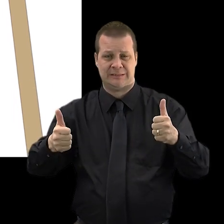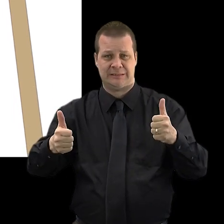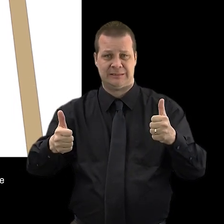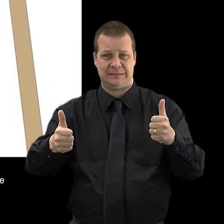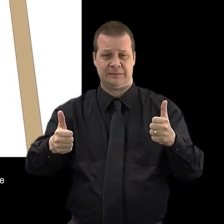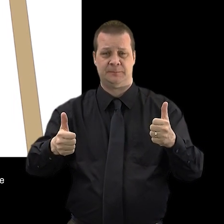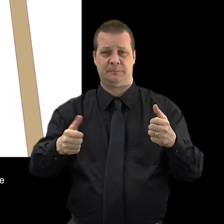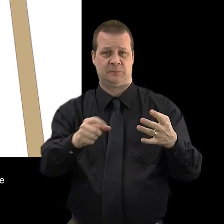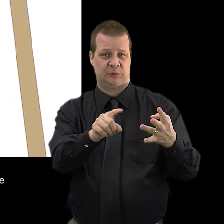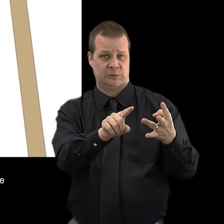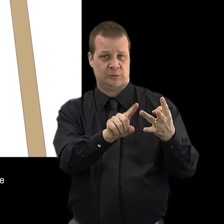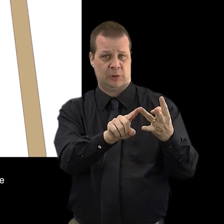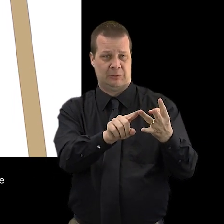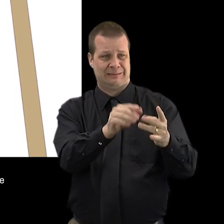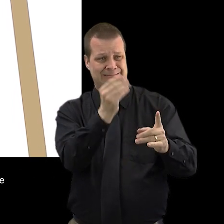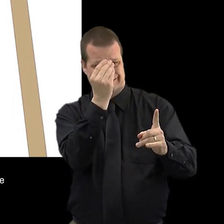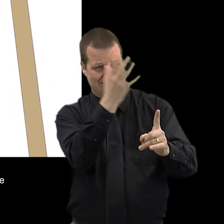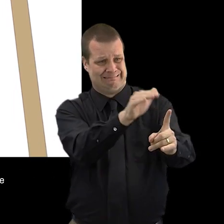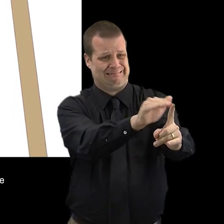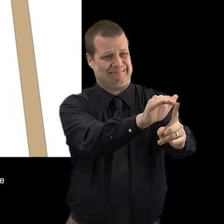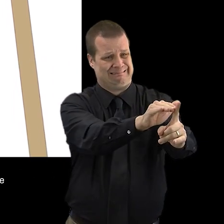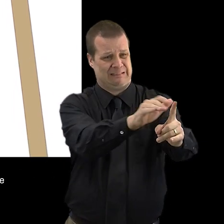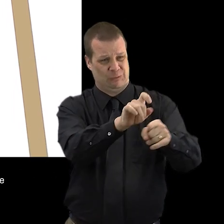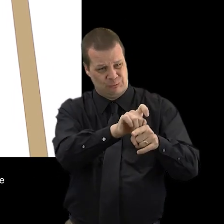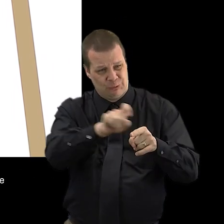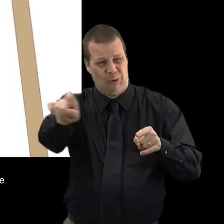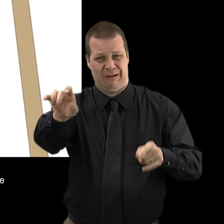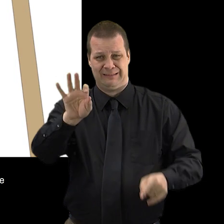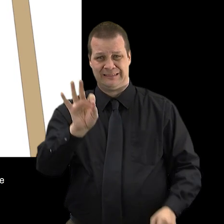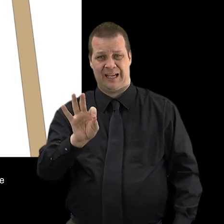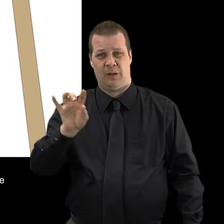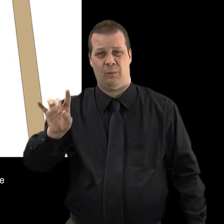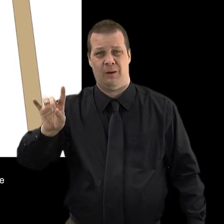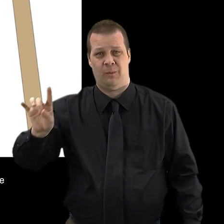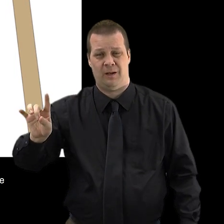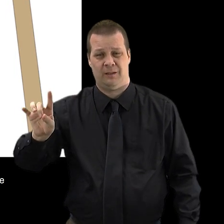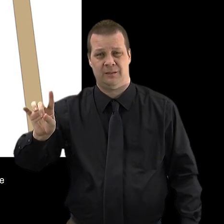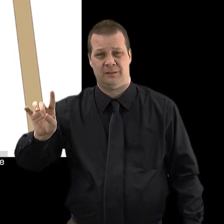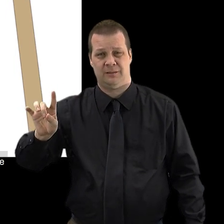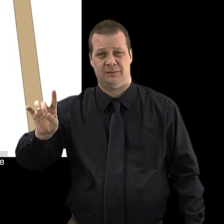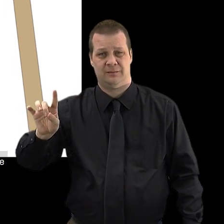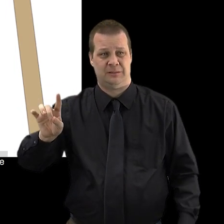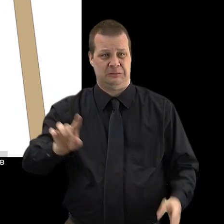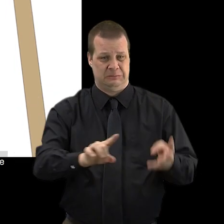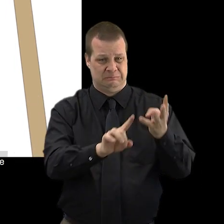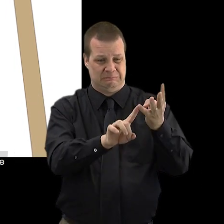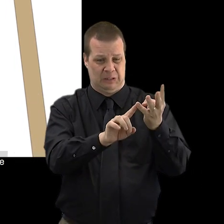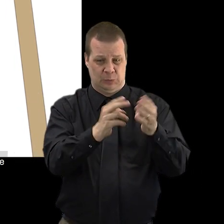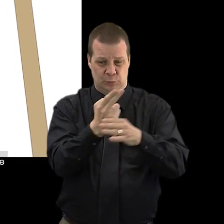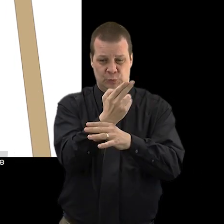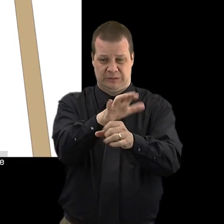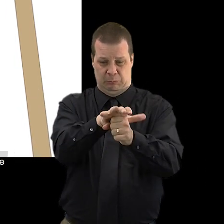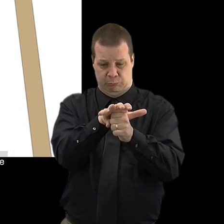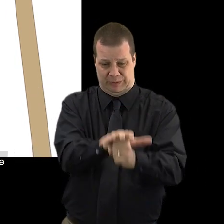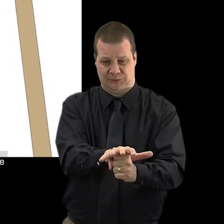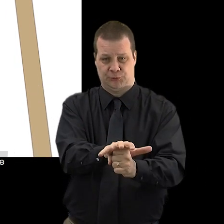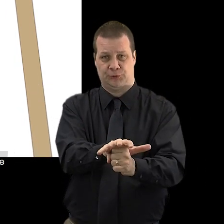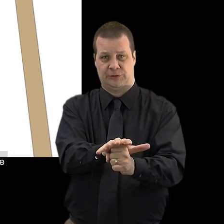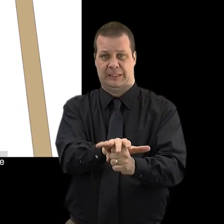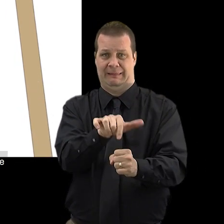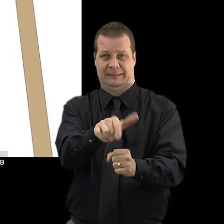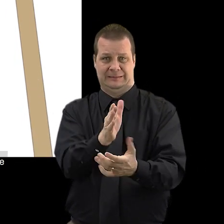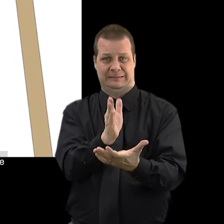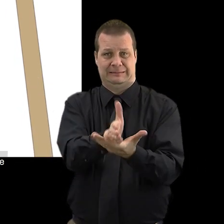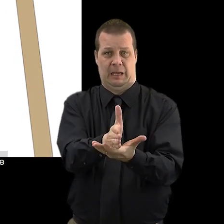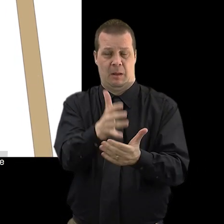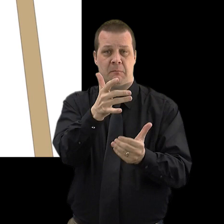are? If not, evacuate the area. Tell someone to call 911. Apply pressure. Pressure is